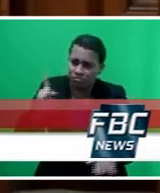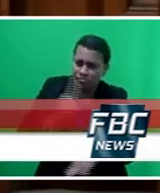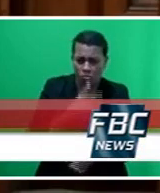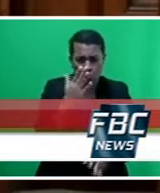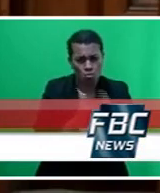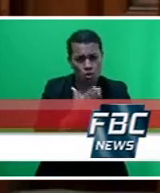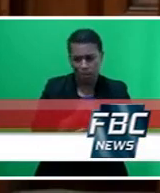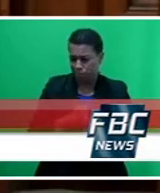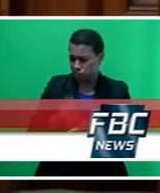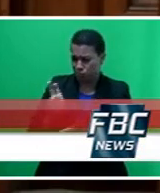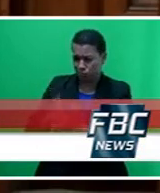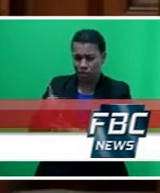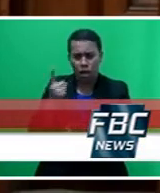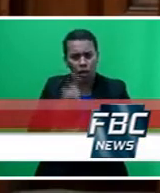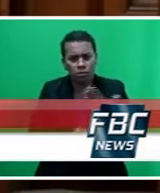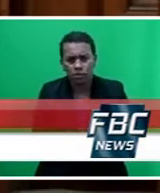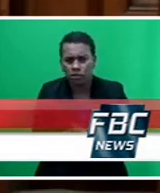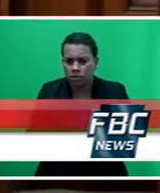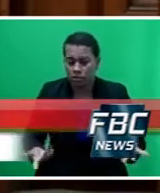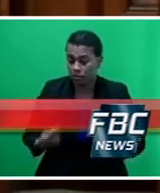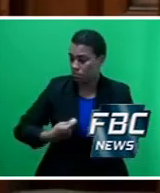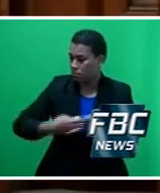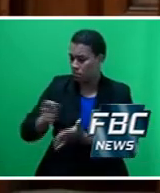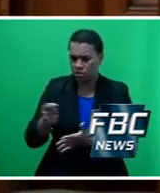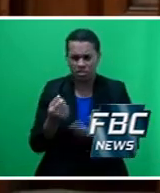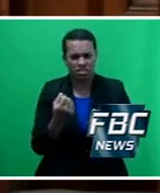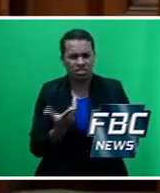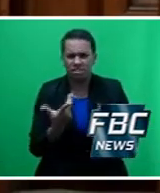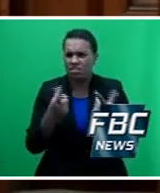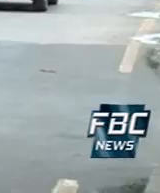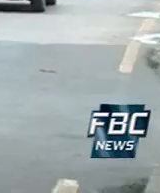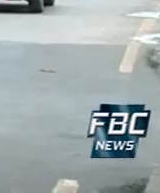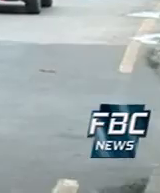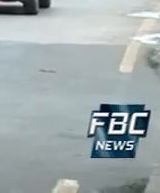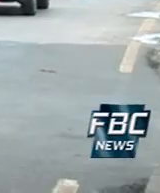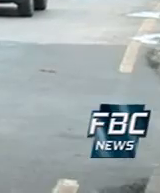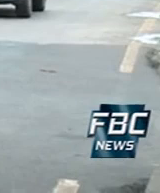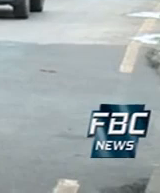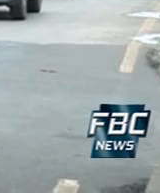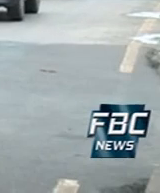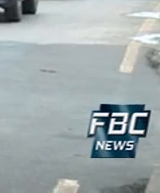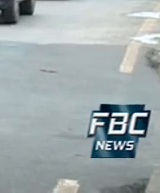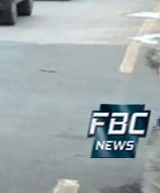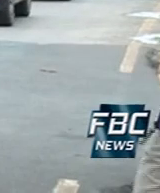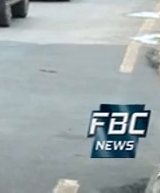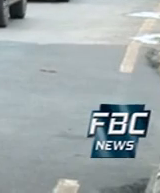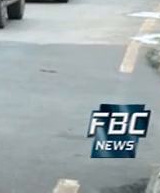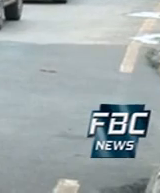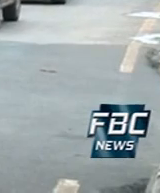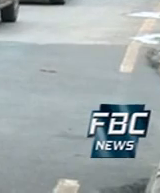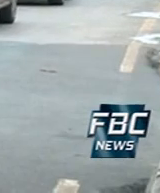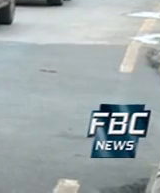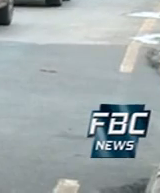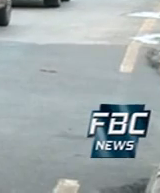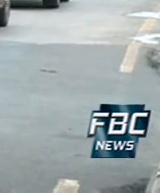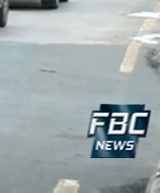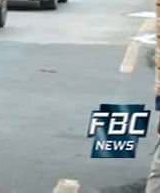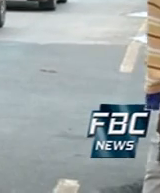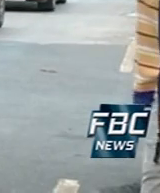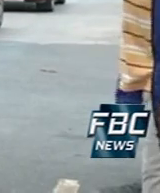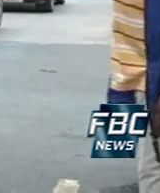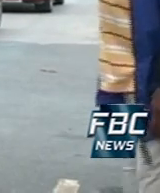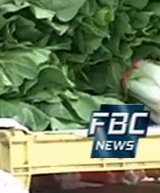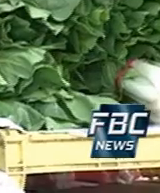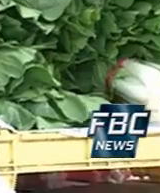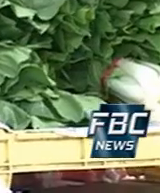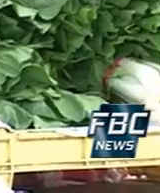than a paycheck. You lose a sense of purpose. You lose a piece of who you are as a person, as a wife, as a husband, as a provider